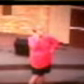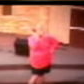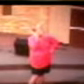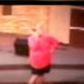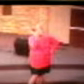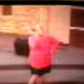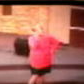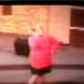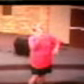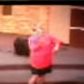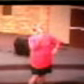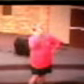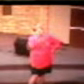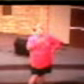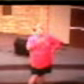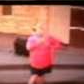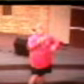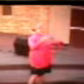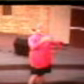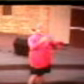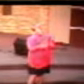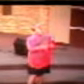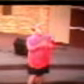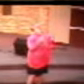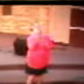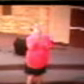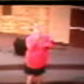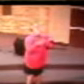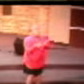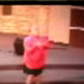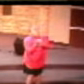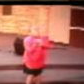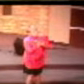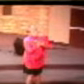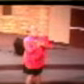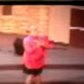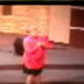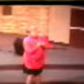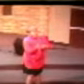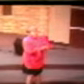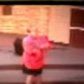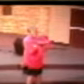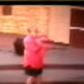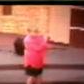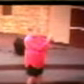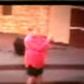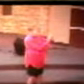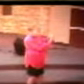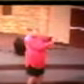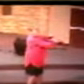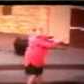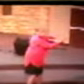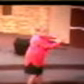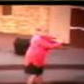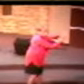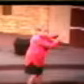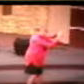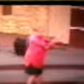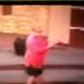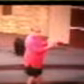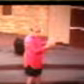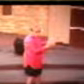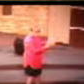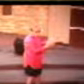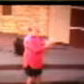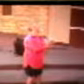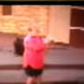know my neighbors, you know what I'd do? I'd go out back and I'd fire up the grill. And I'd holler at the neighbors and say, hey, y'all come